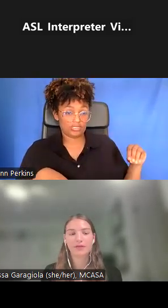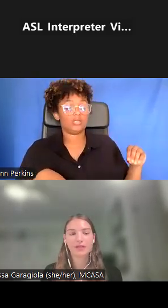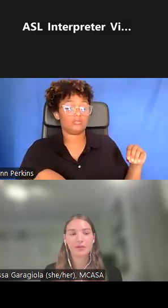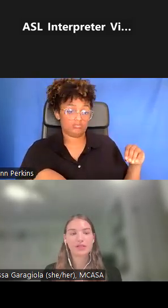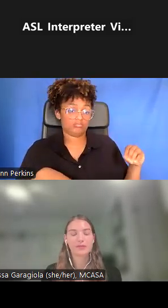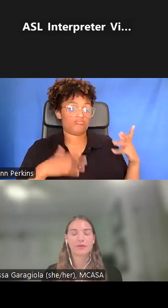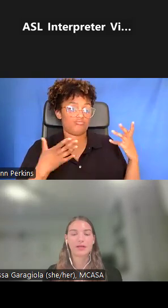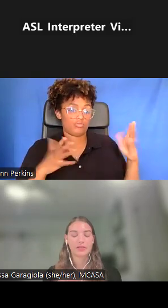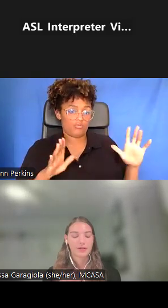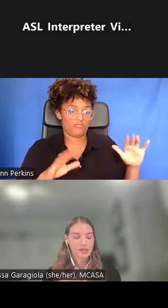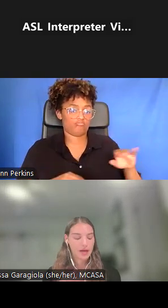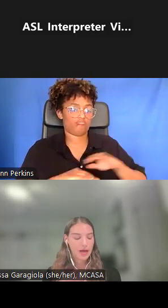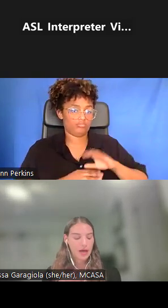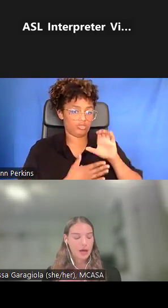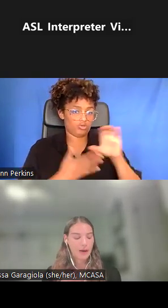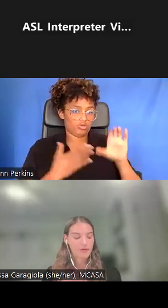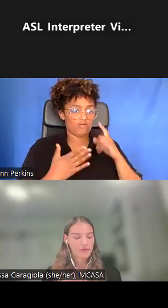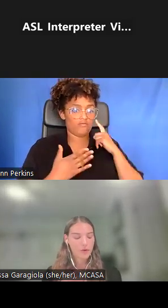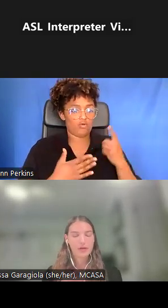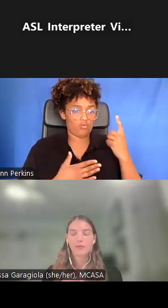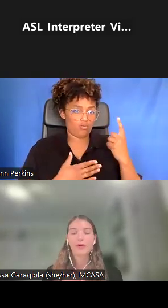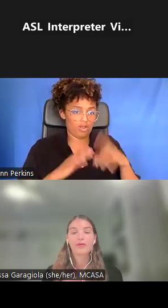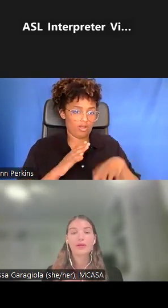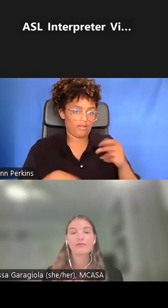for at least one of these three symptom clusters, about